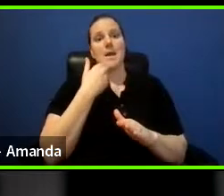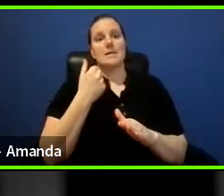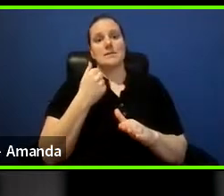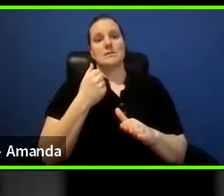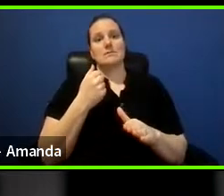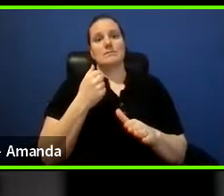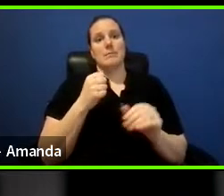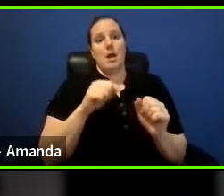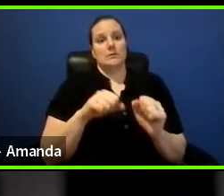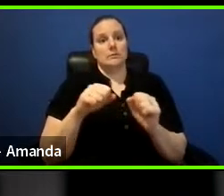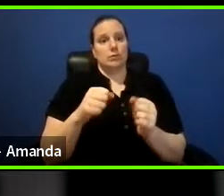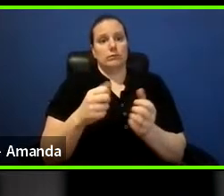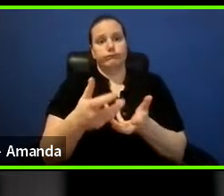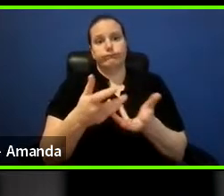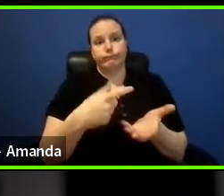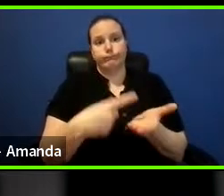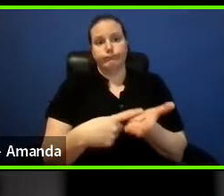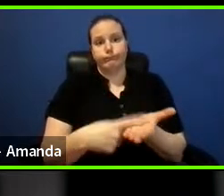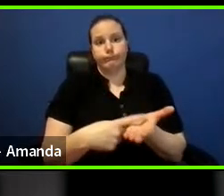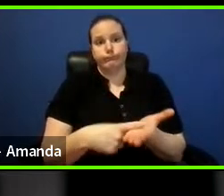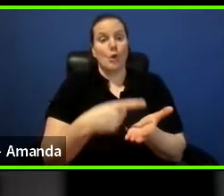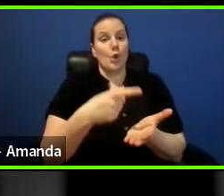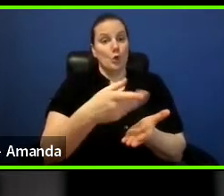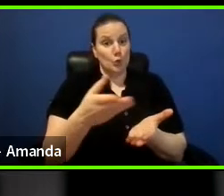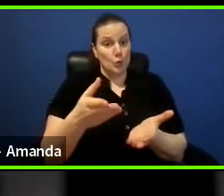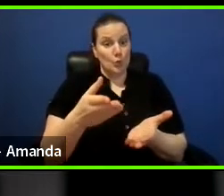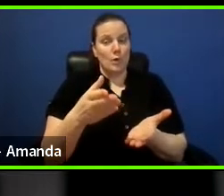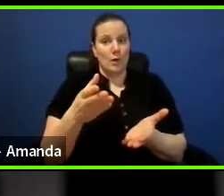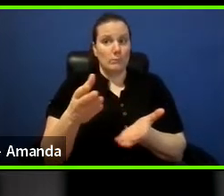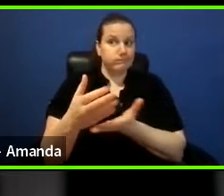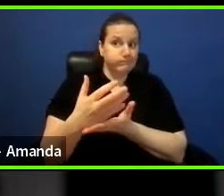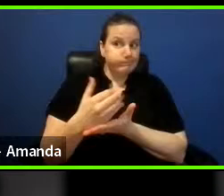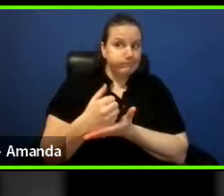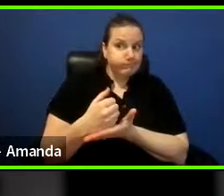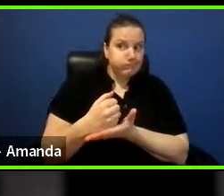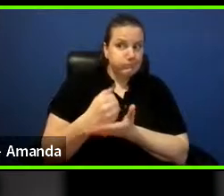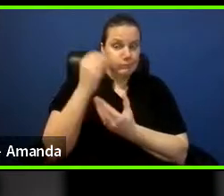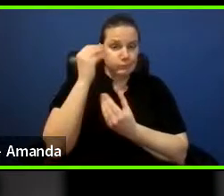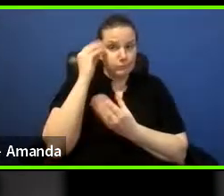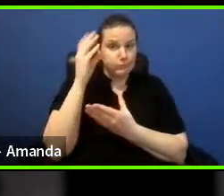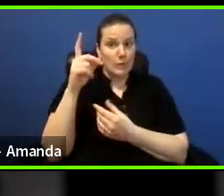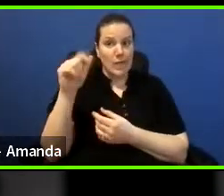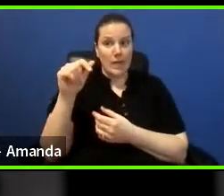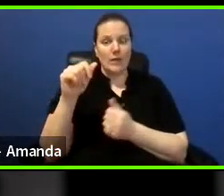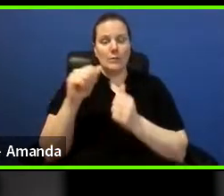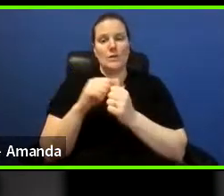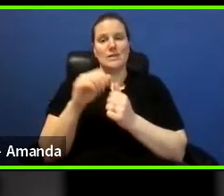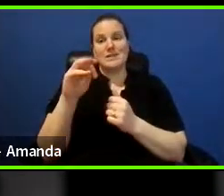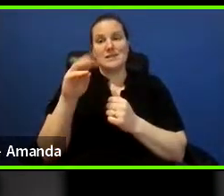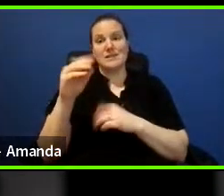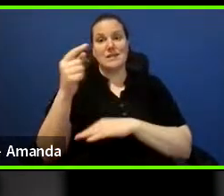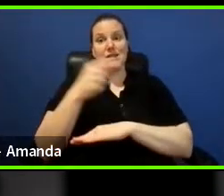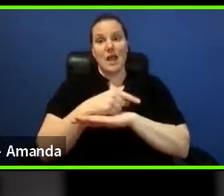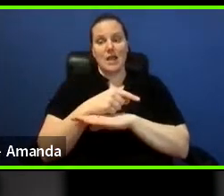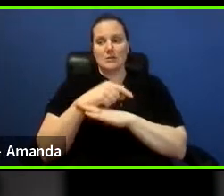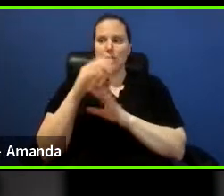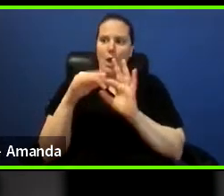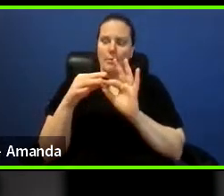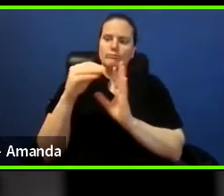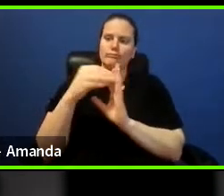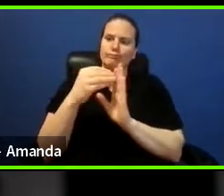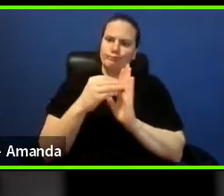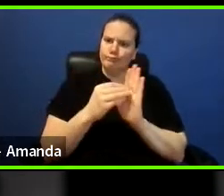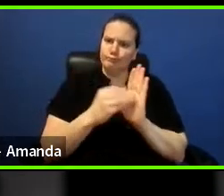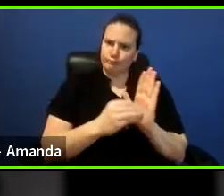possible. So, you guys are going to be taking in data over 60 days as comments come in, but I